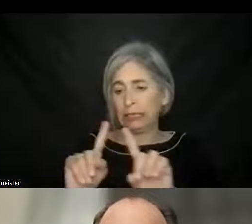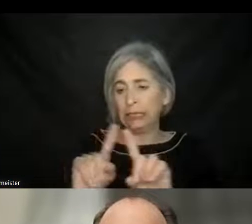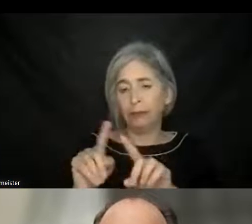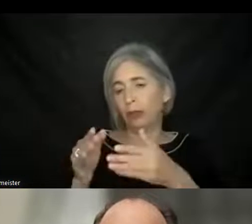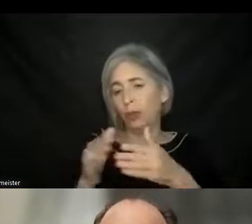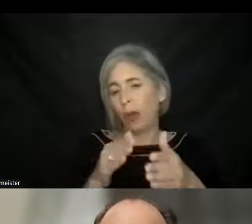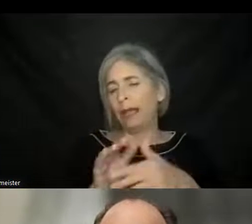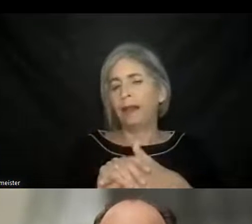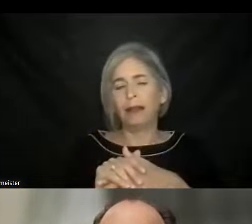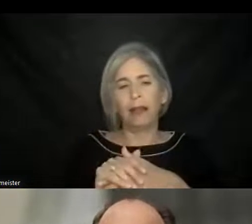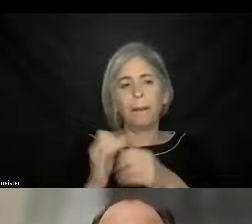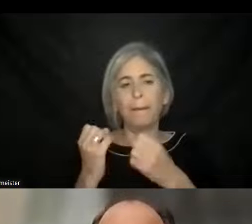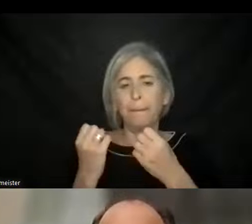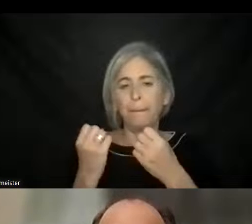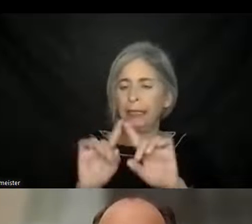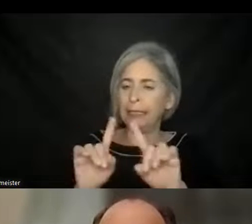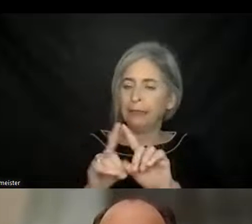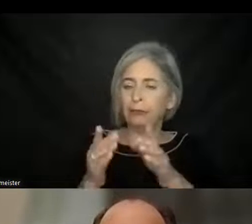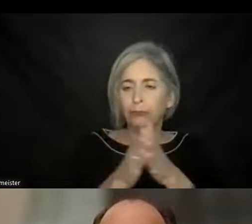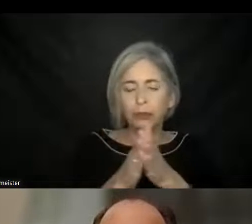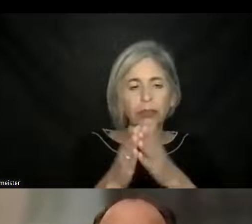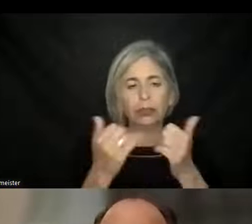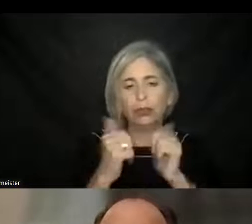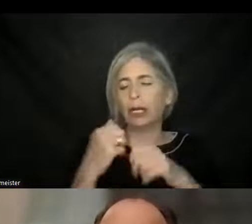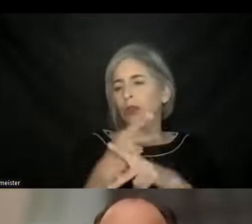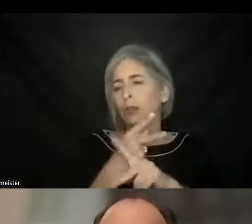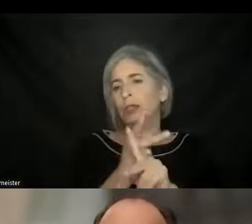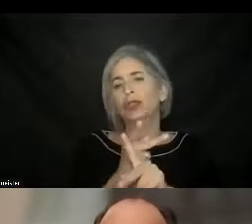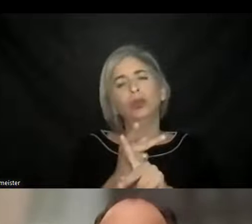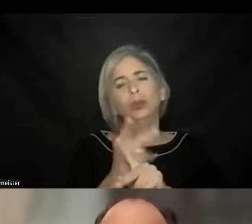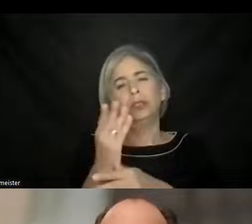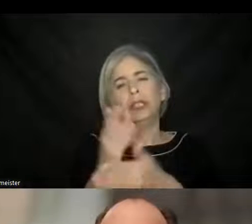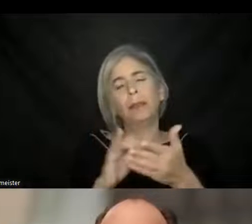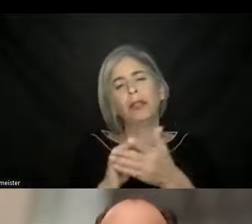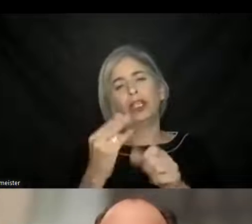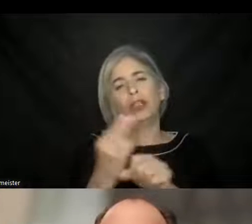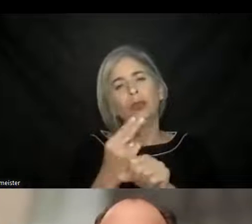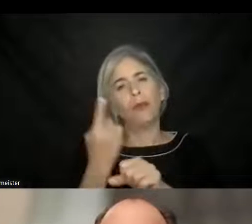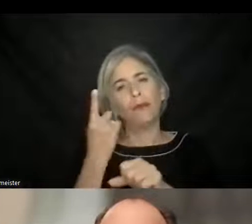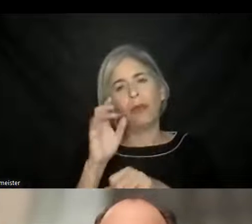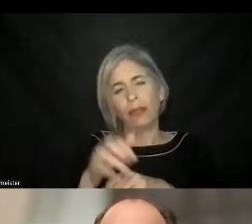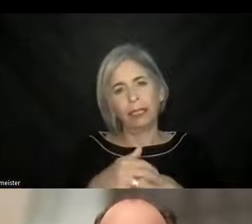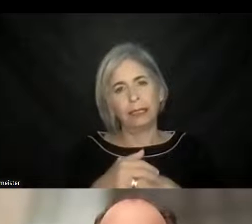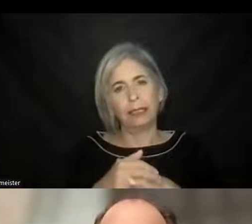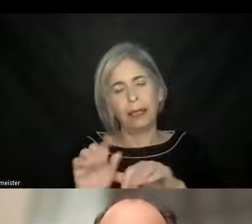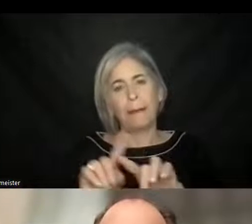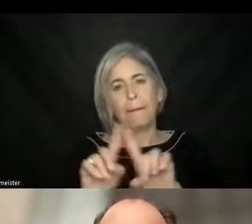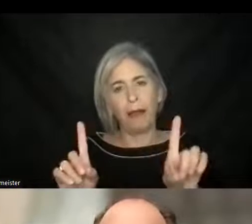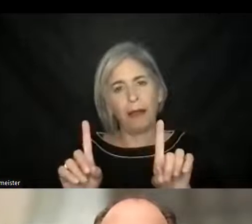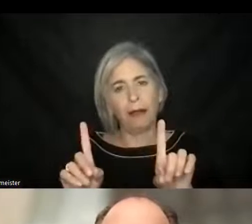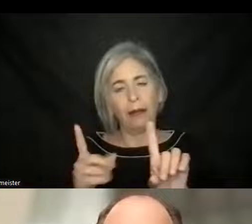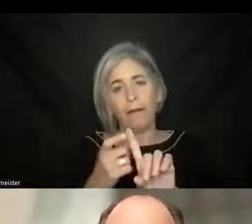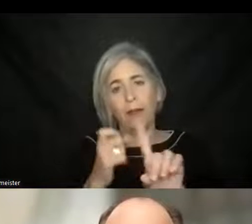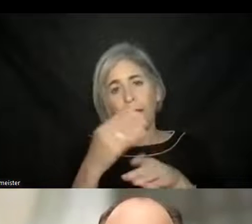I think there are several initiatives trying to produce something useful for this. But from the end